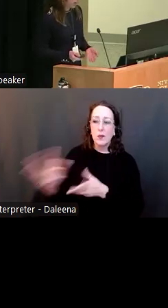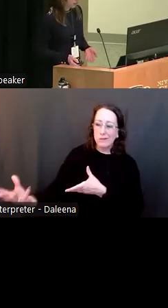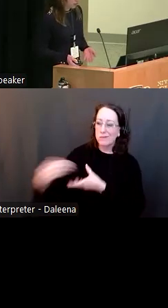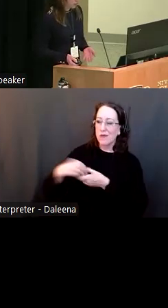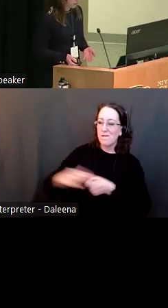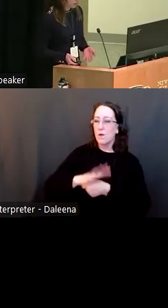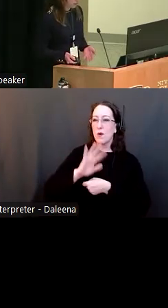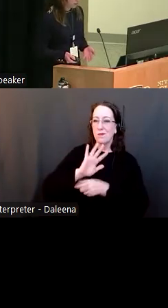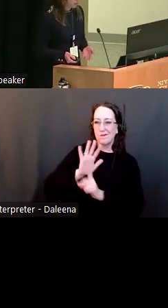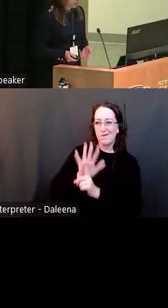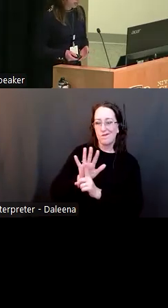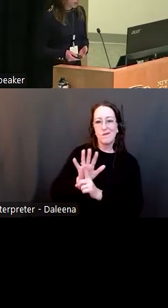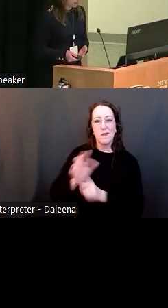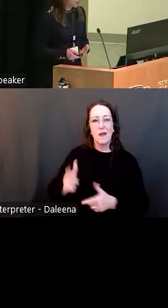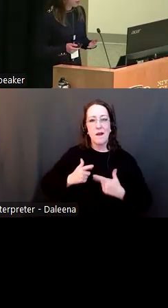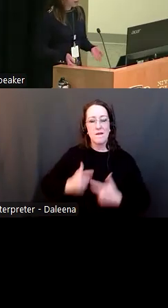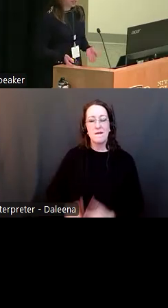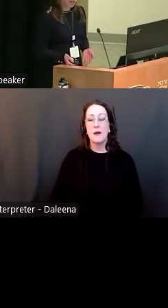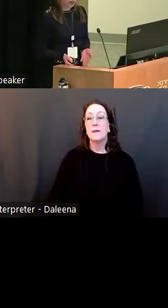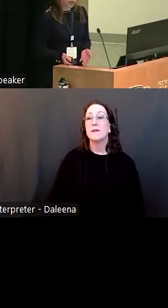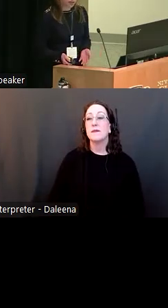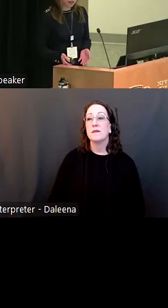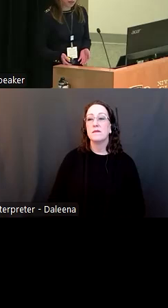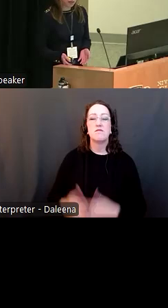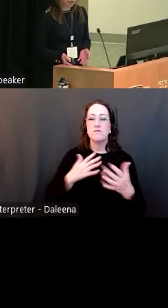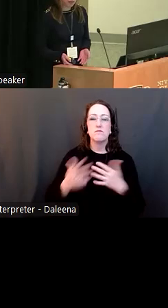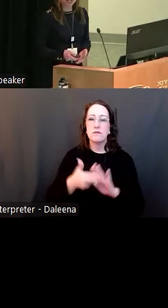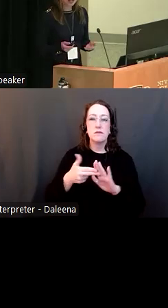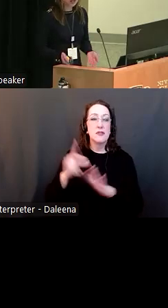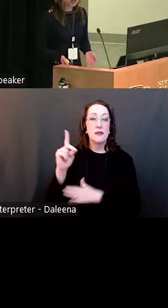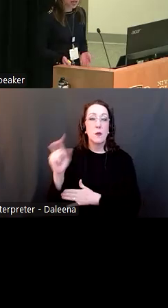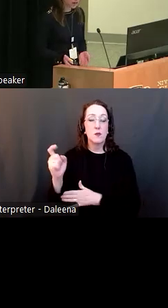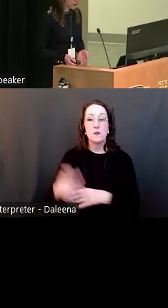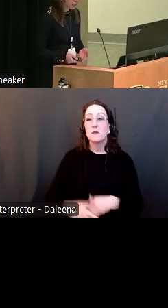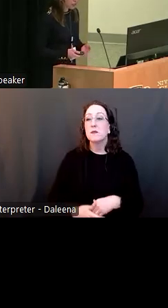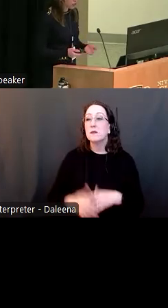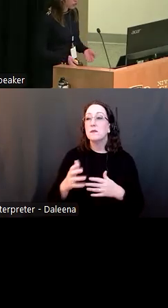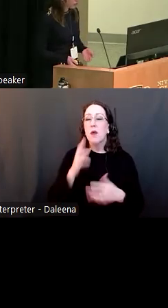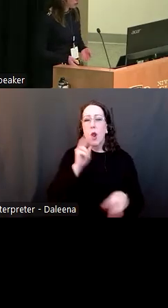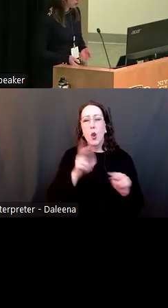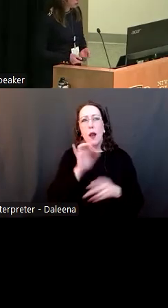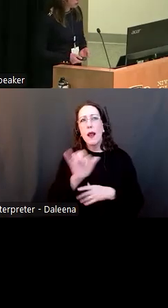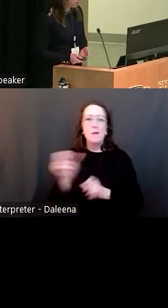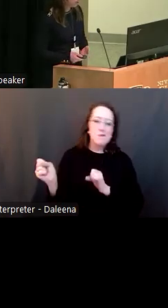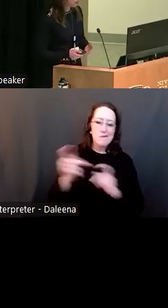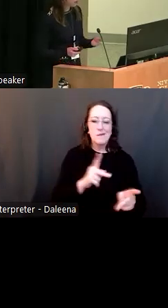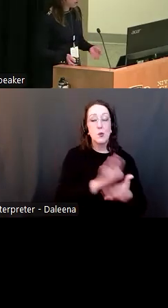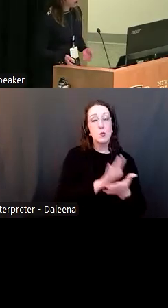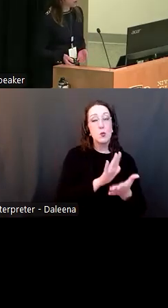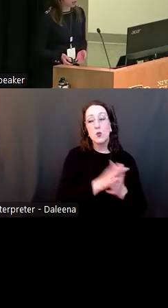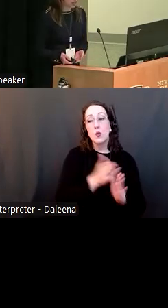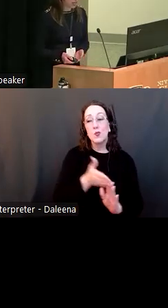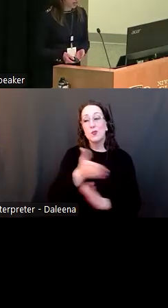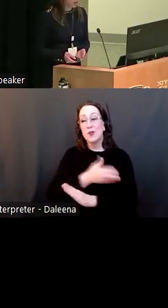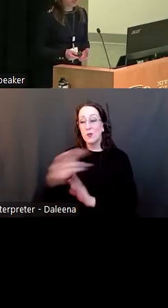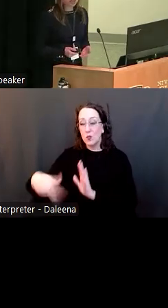their lives, despite their diagnosis. So this may look like returning to school, previous roles,